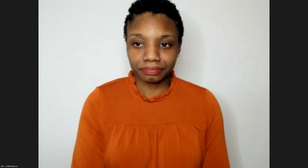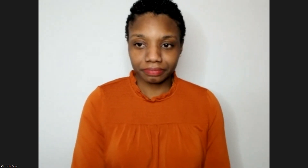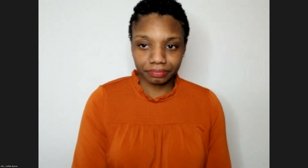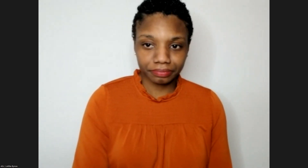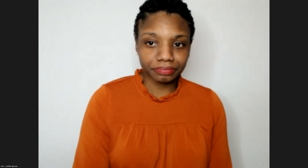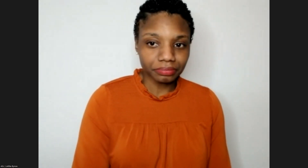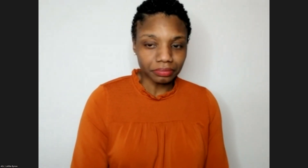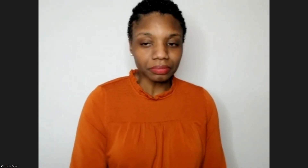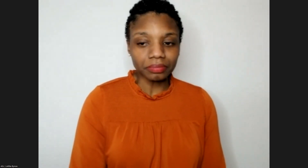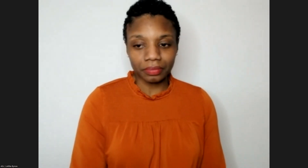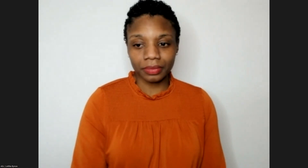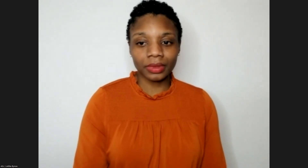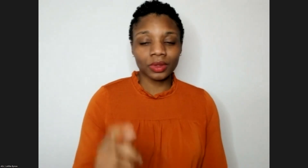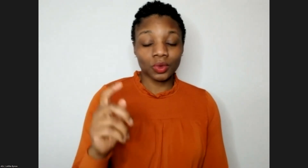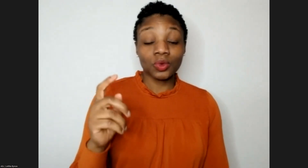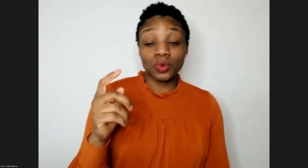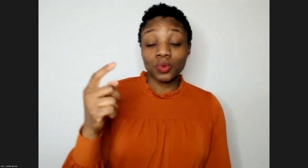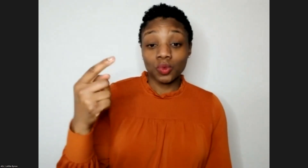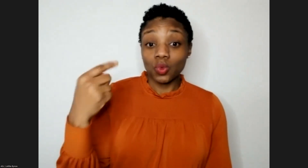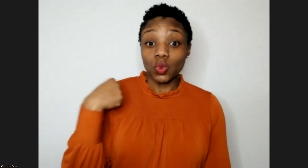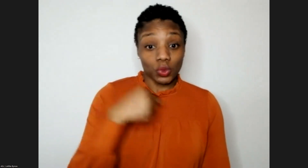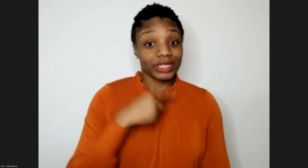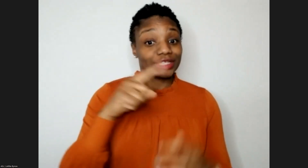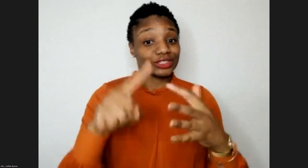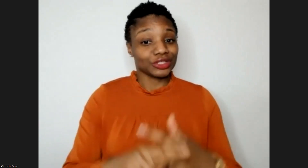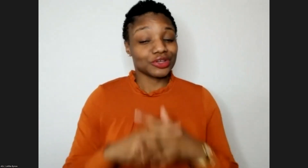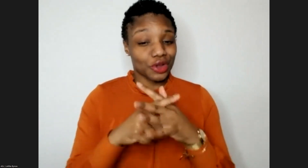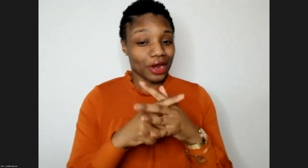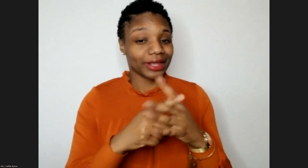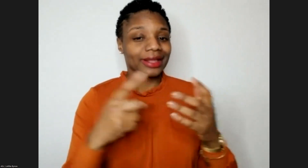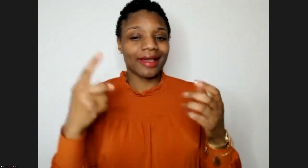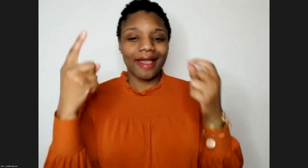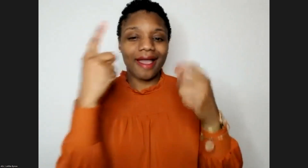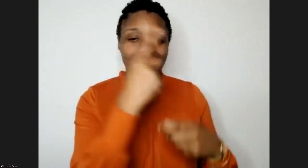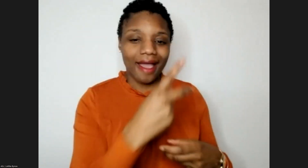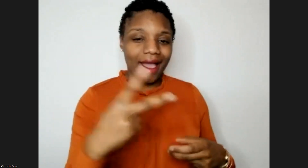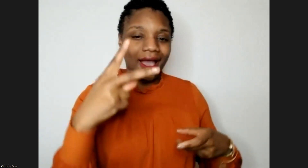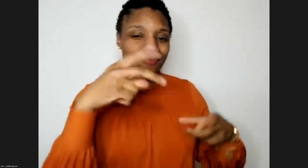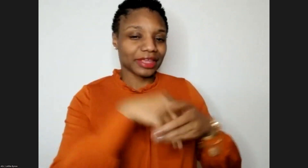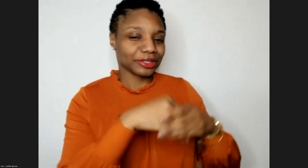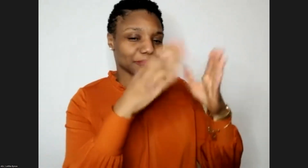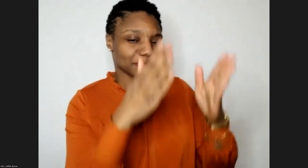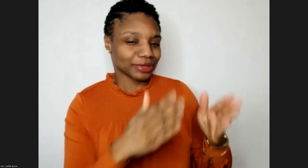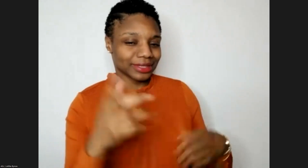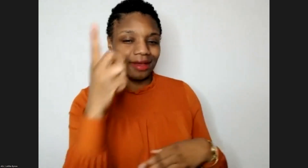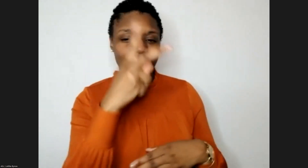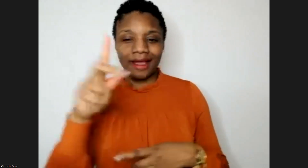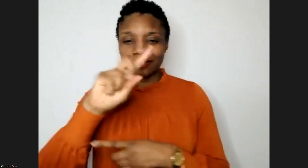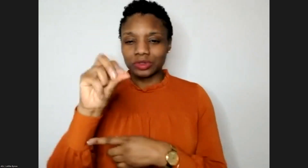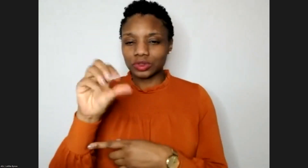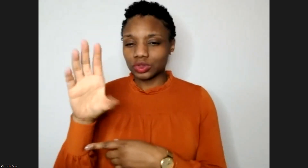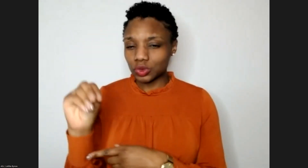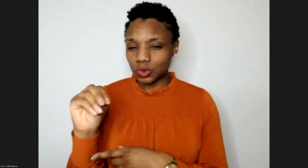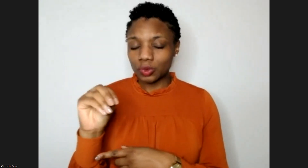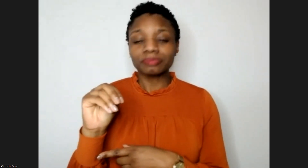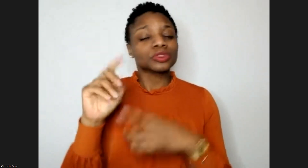since we've sort of started doing these hybrid, we have allotted a little bit of time for question and answer or comment and answer at